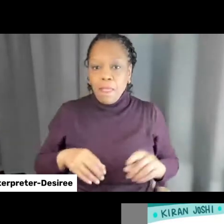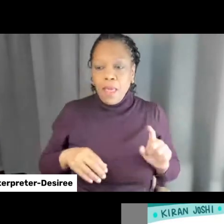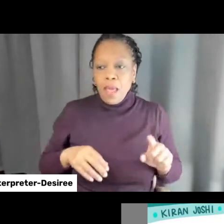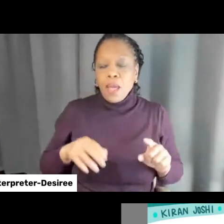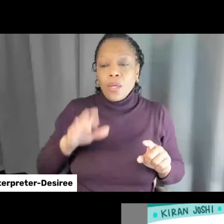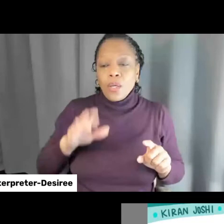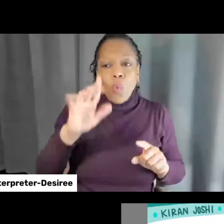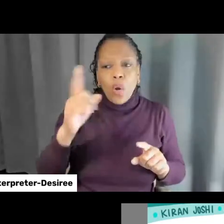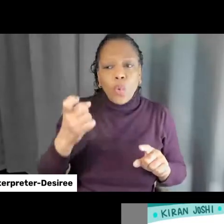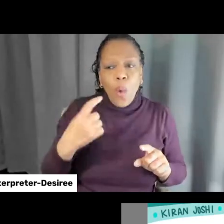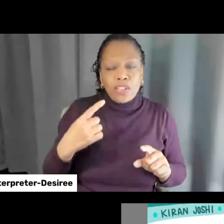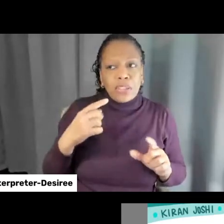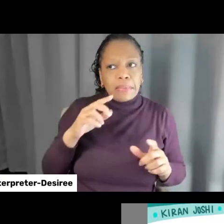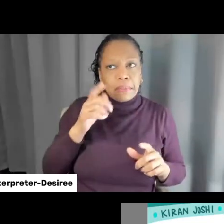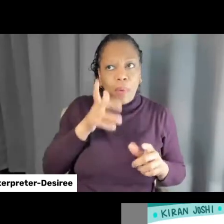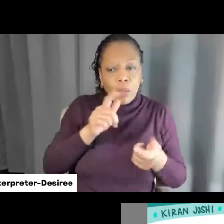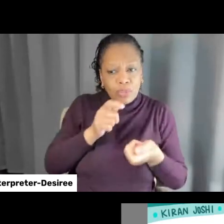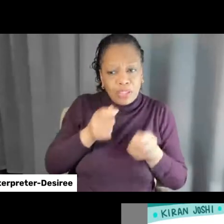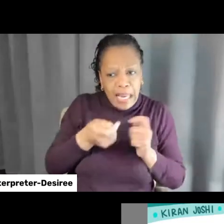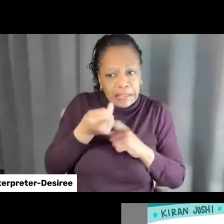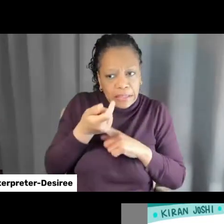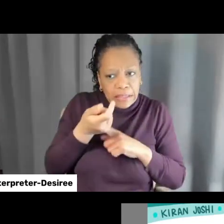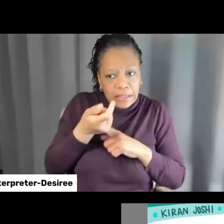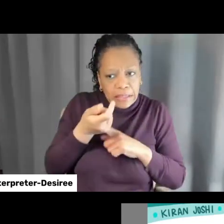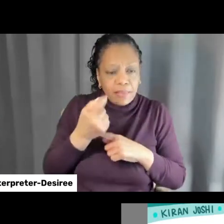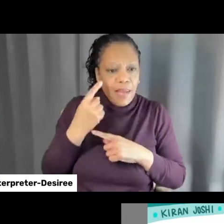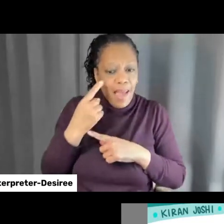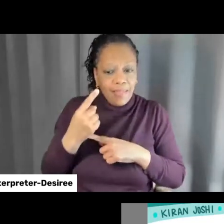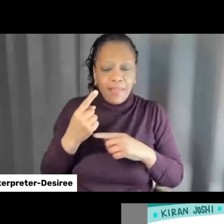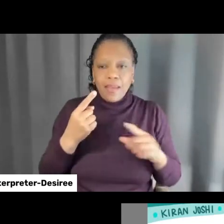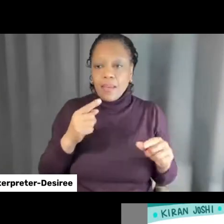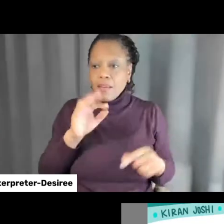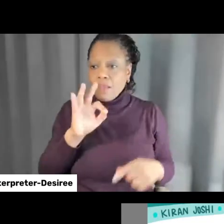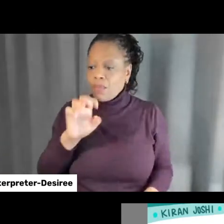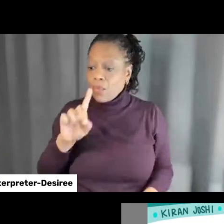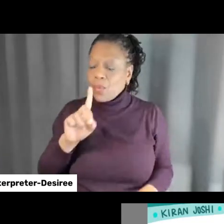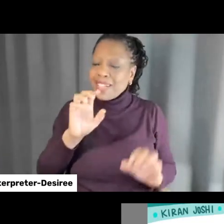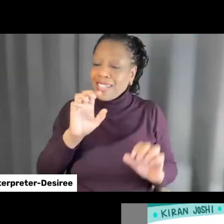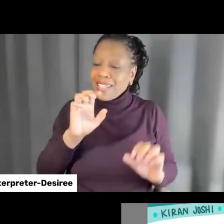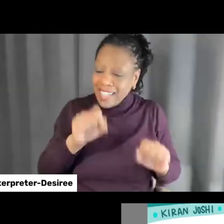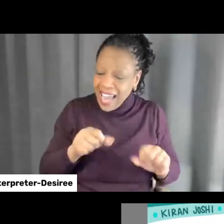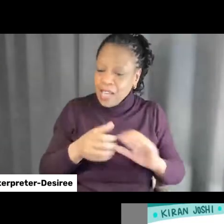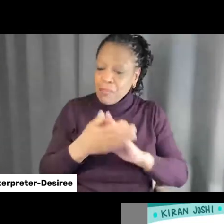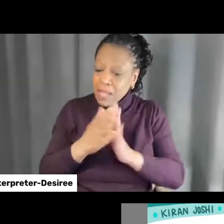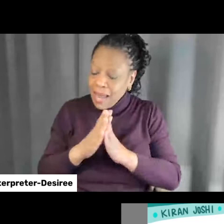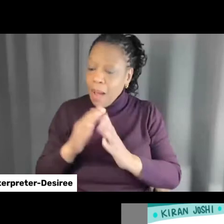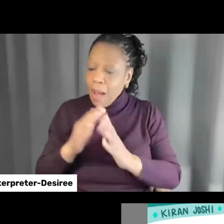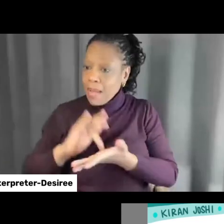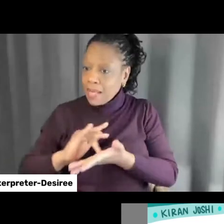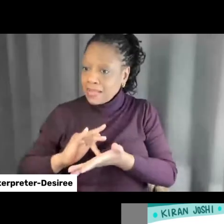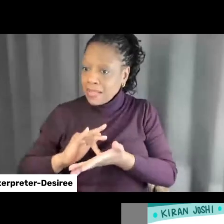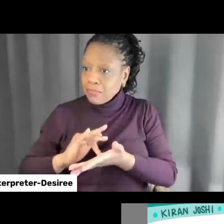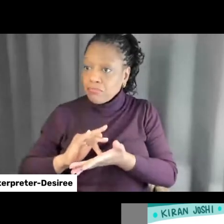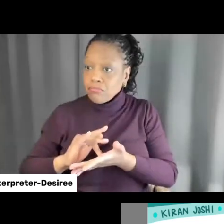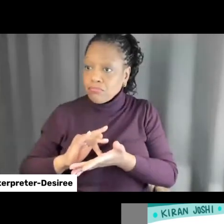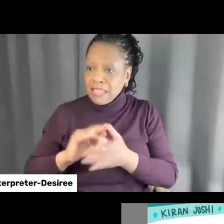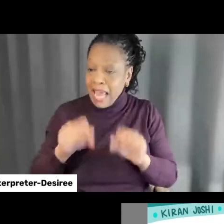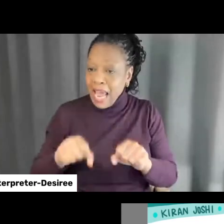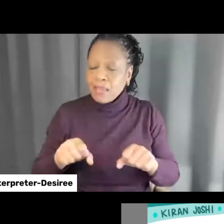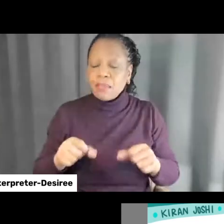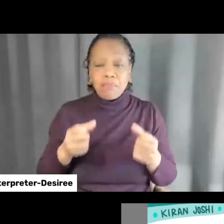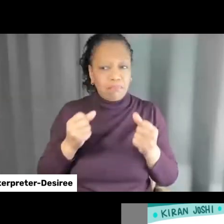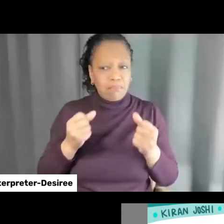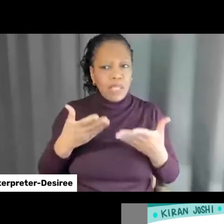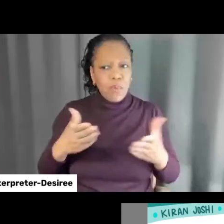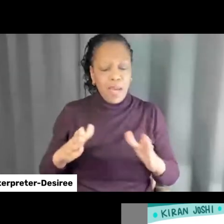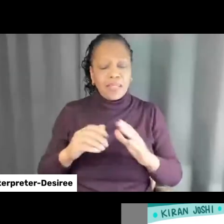I think that while food can be medicine, it certainly can be in many ways. I think